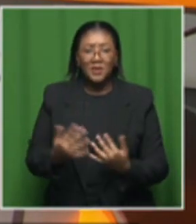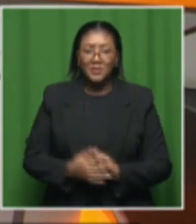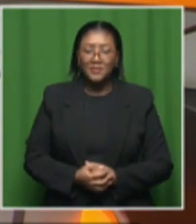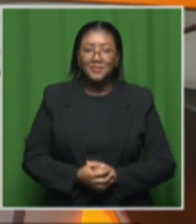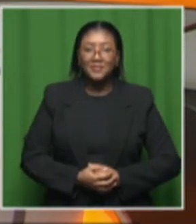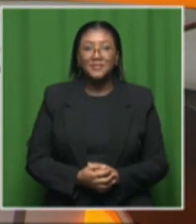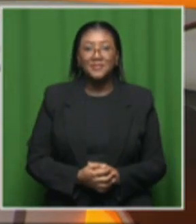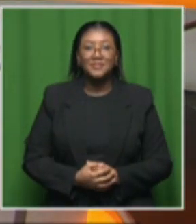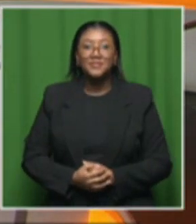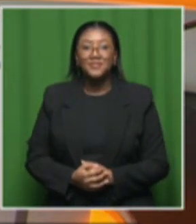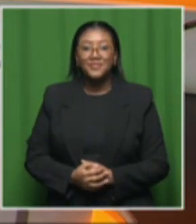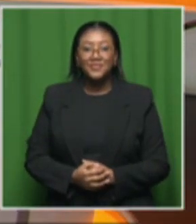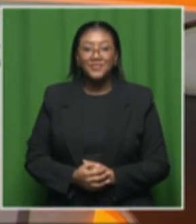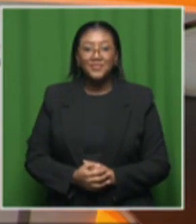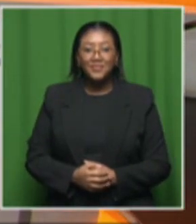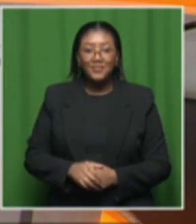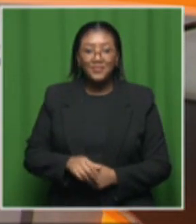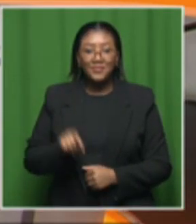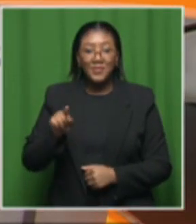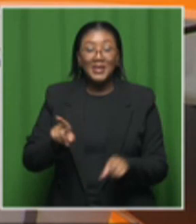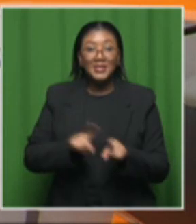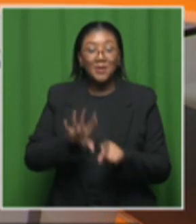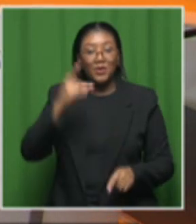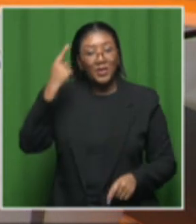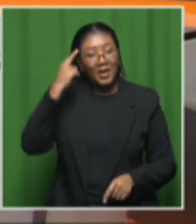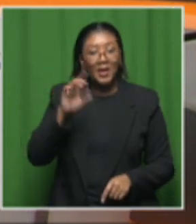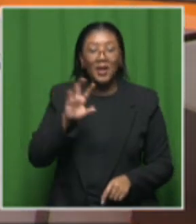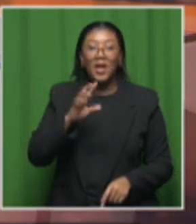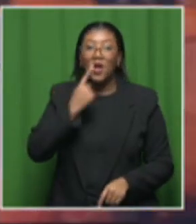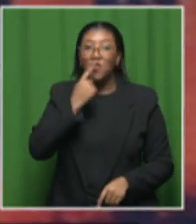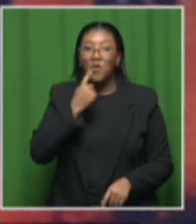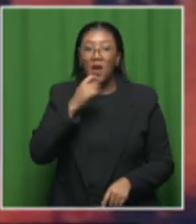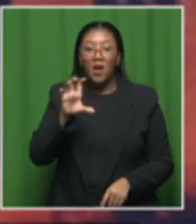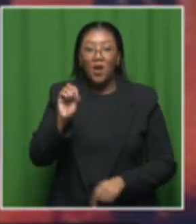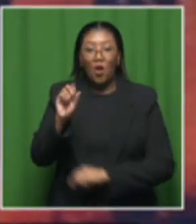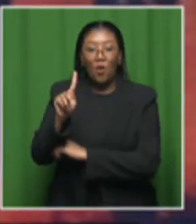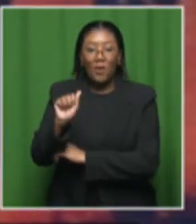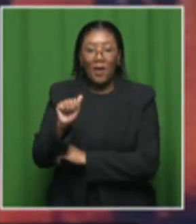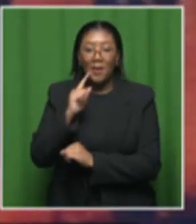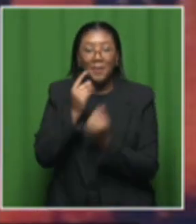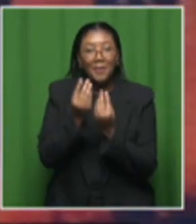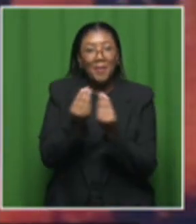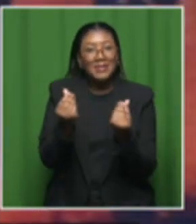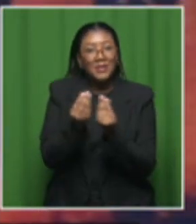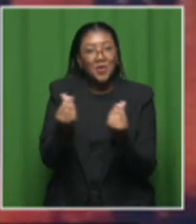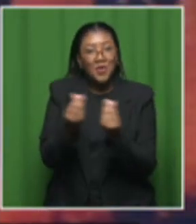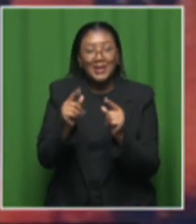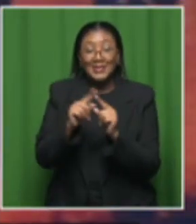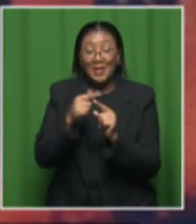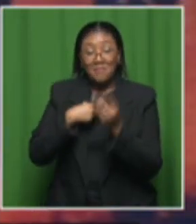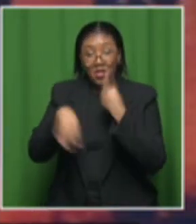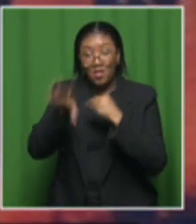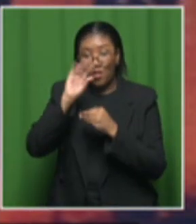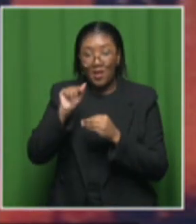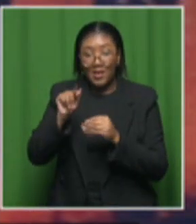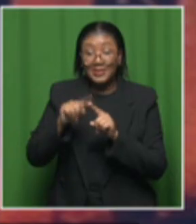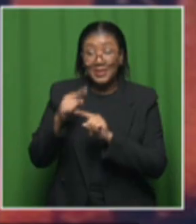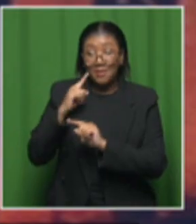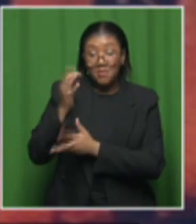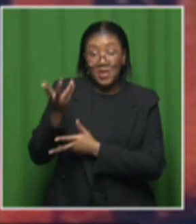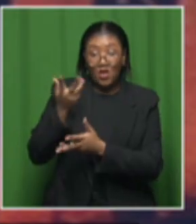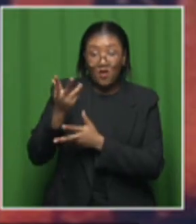this? So I think if you think about red ochre, which is such, I've been learning about these materials. So I was having a conversation with Tinyiko and she was